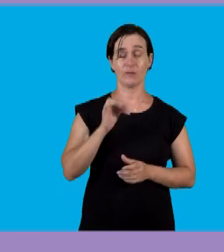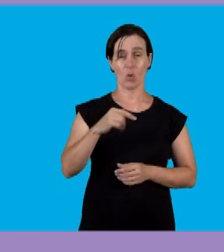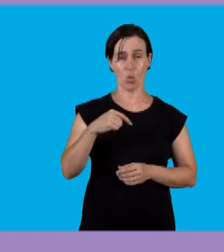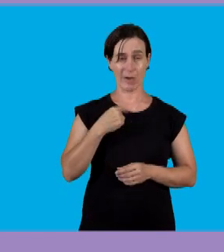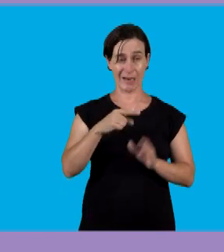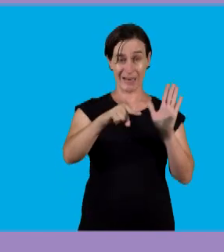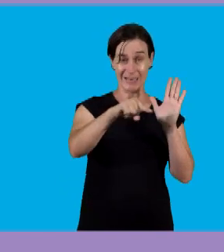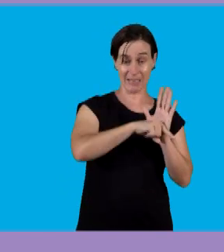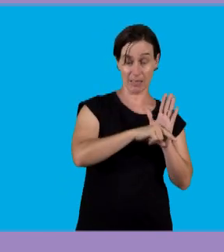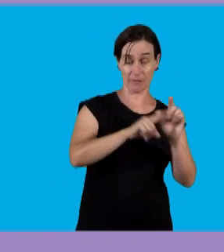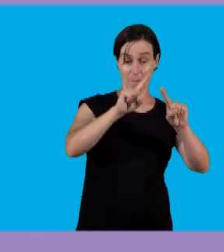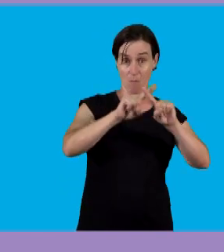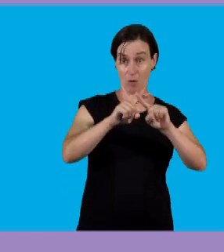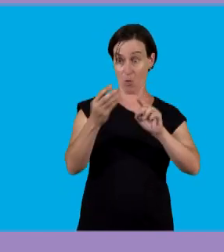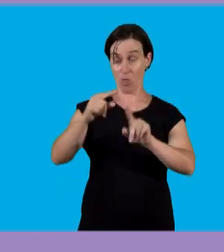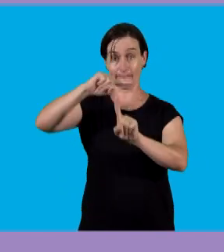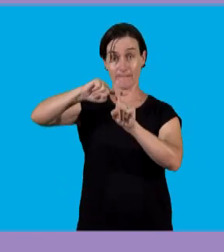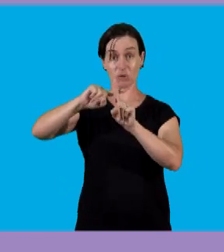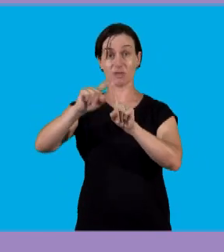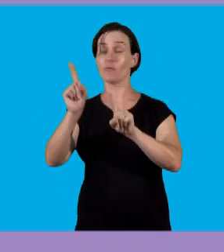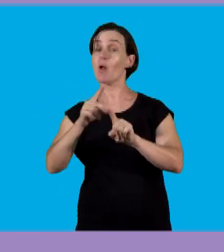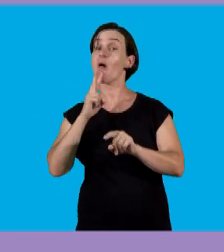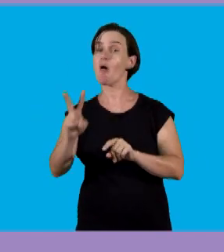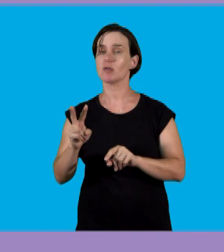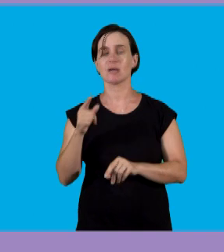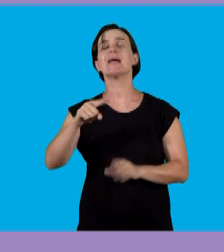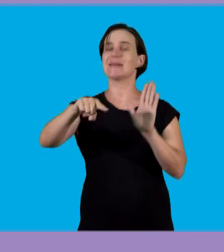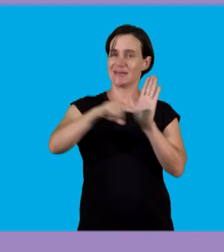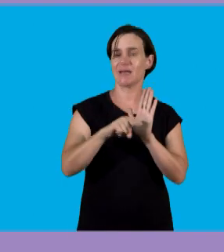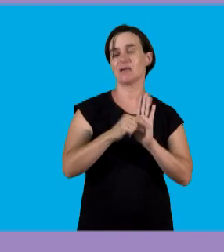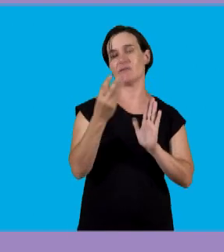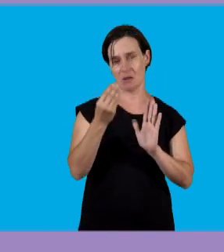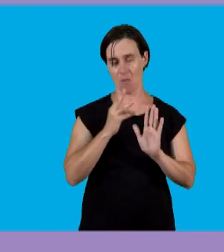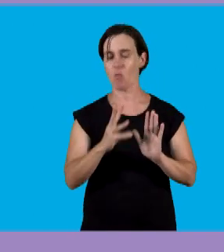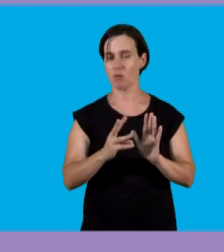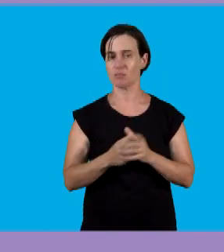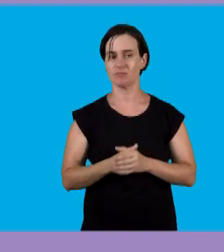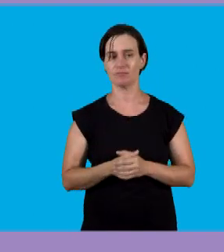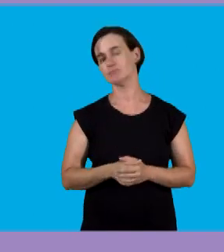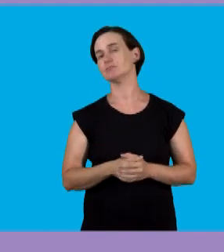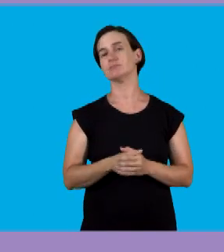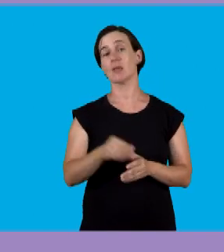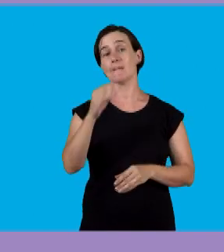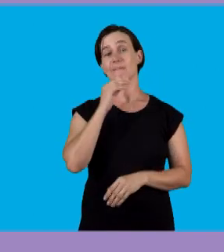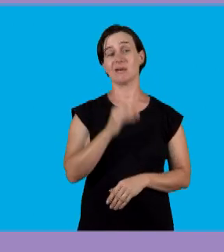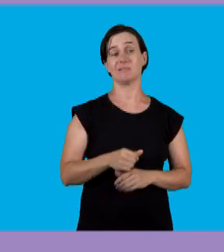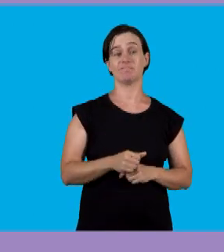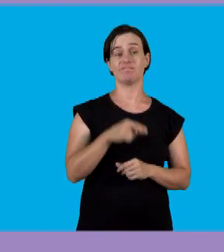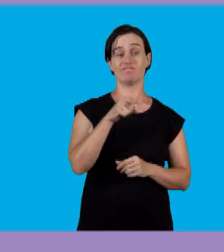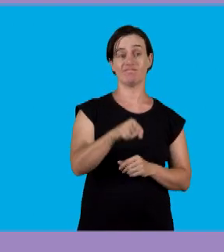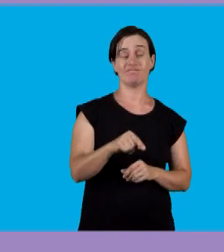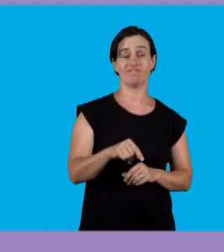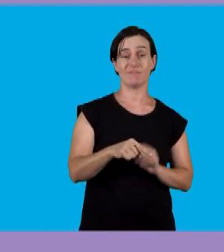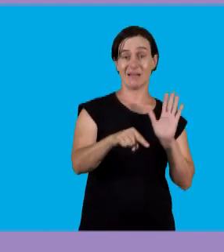a negative number with a positive number, the result is a negative number. So we are going to multiply. We